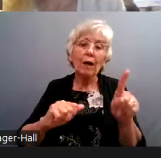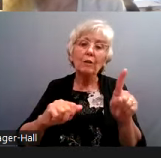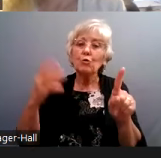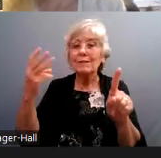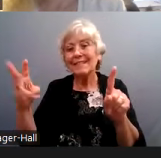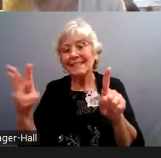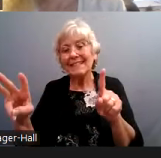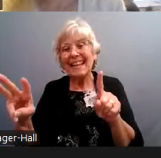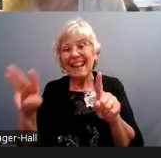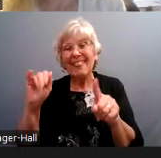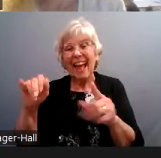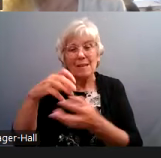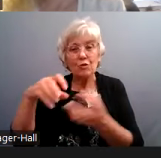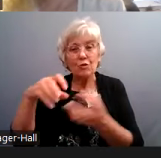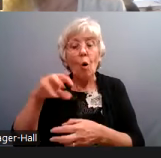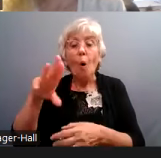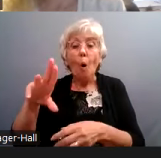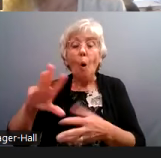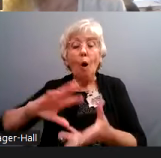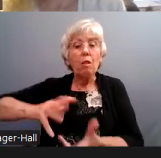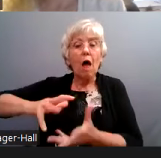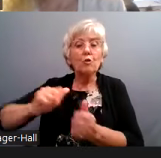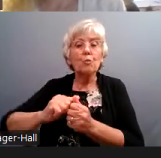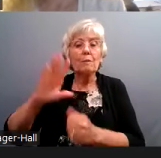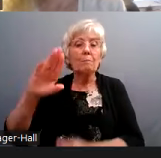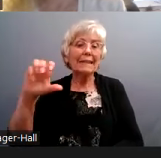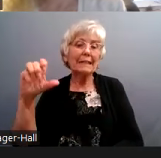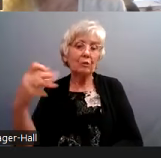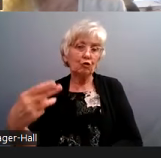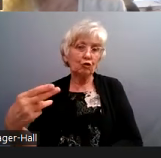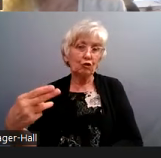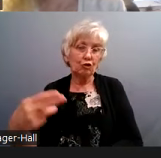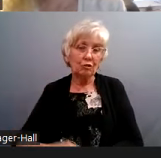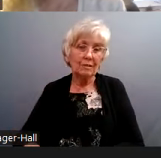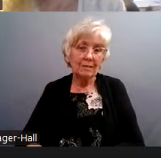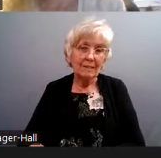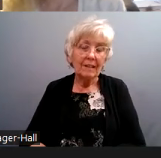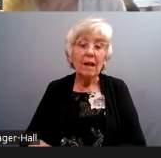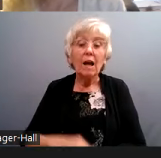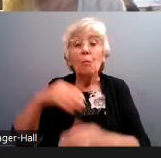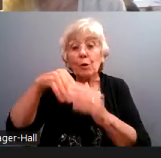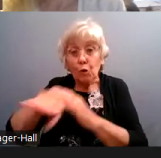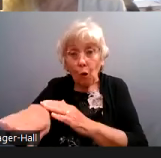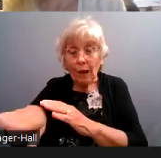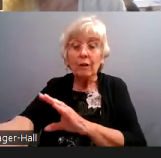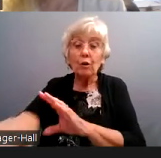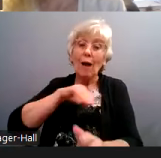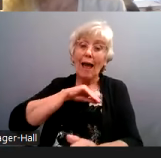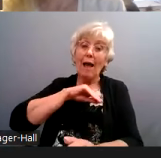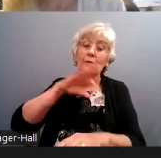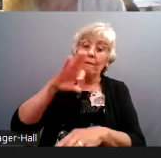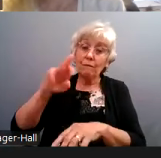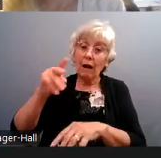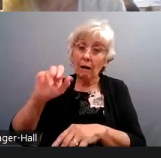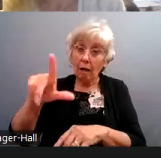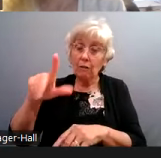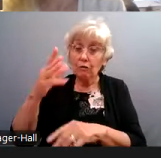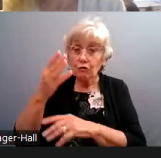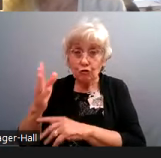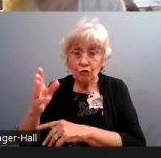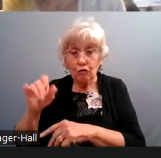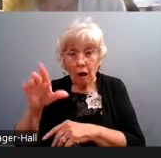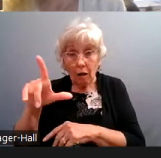be laundered with bleach, like the laundry. And when we enter and exit the fungal jungle, we're going to do it properly